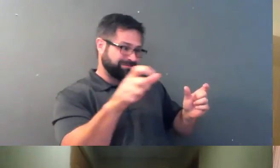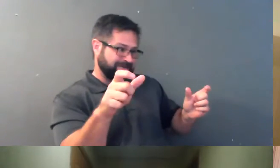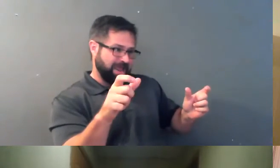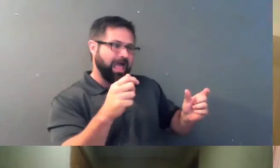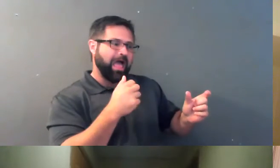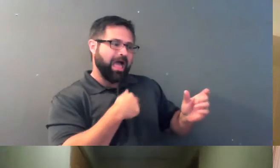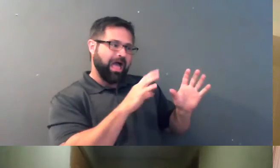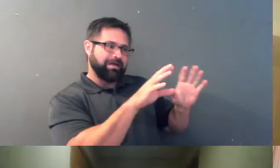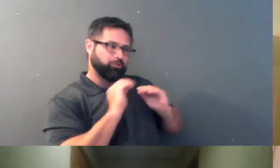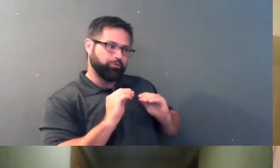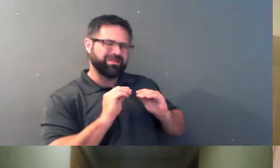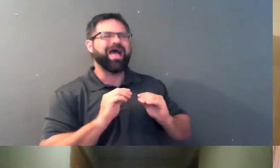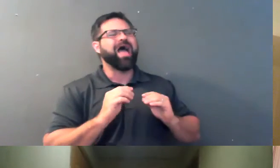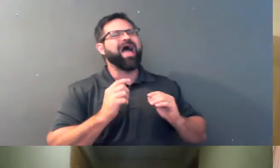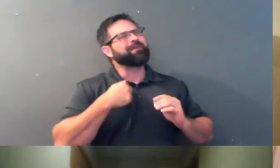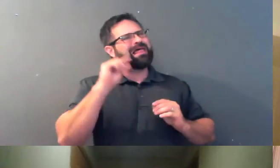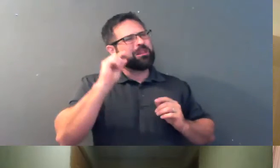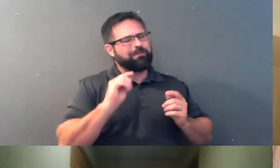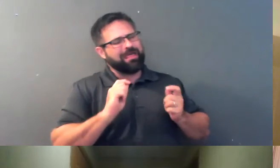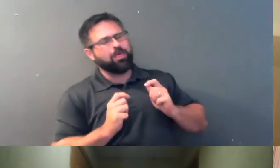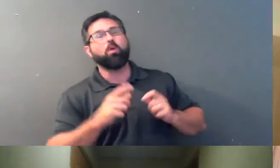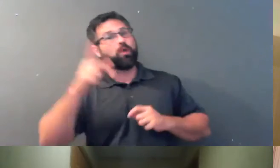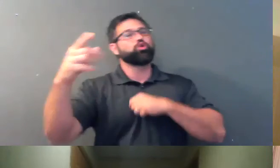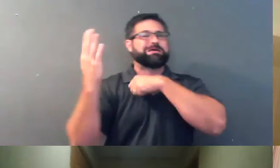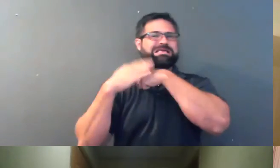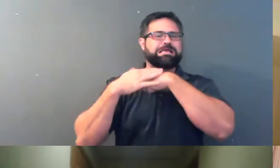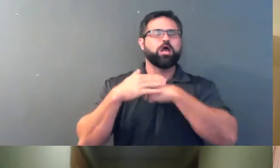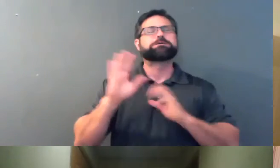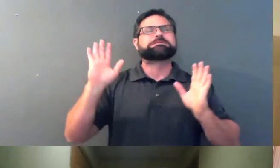Of course, you were right. It's